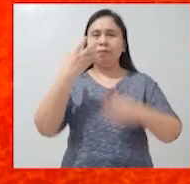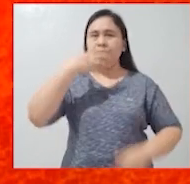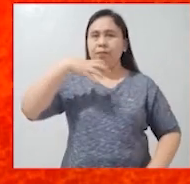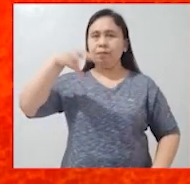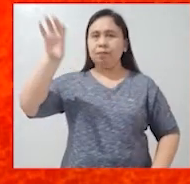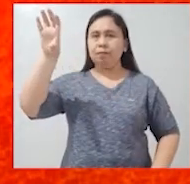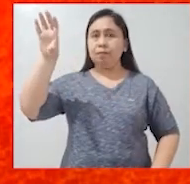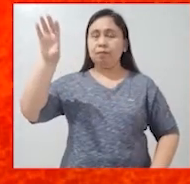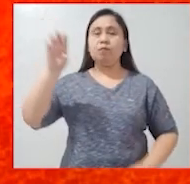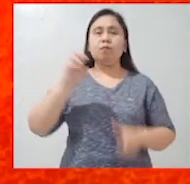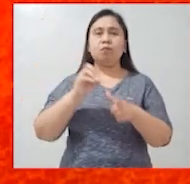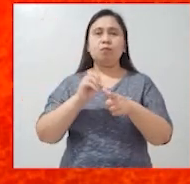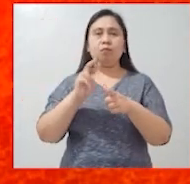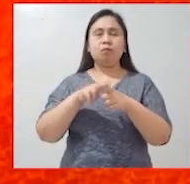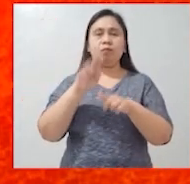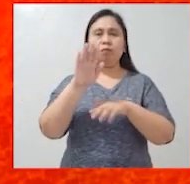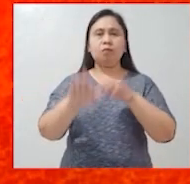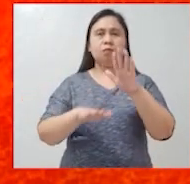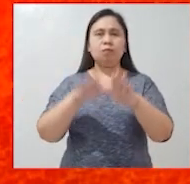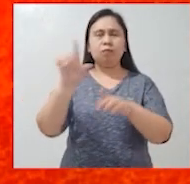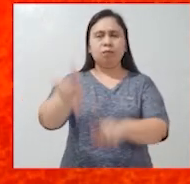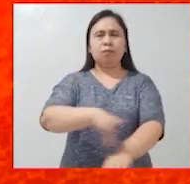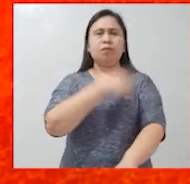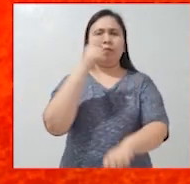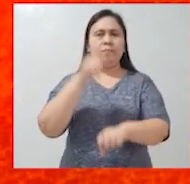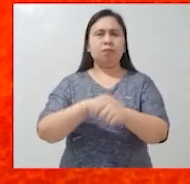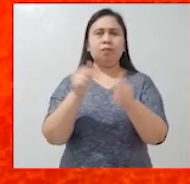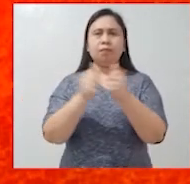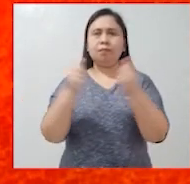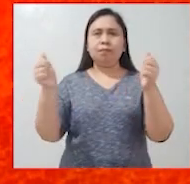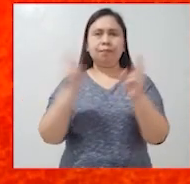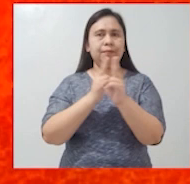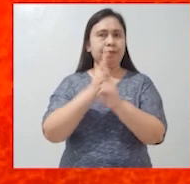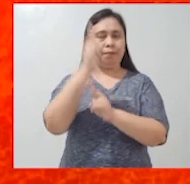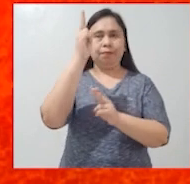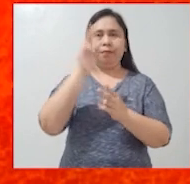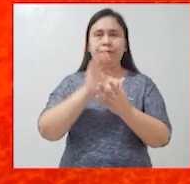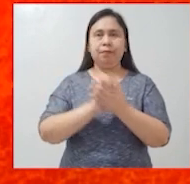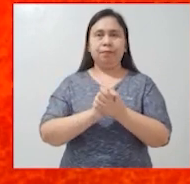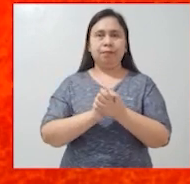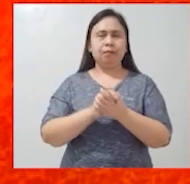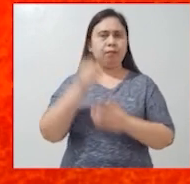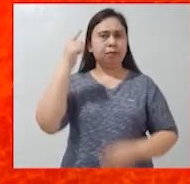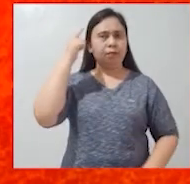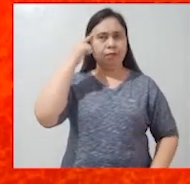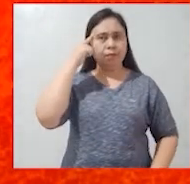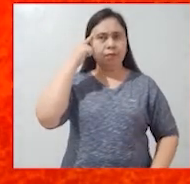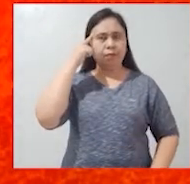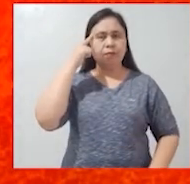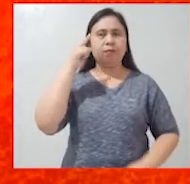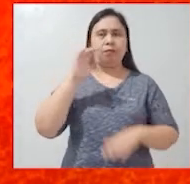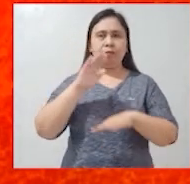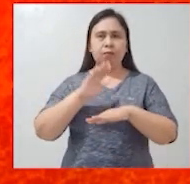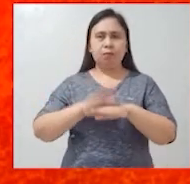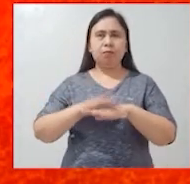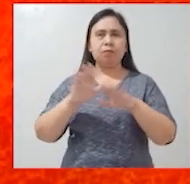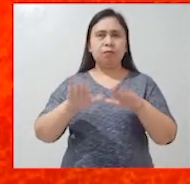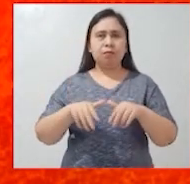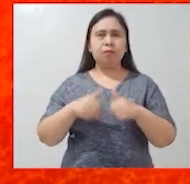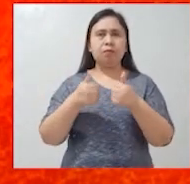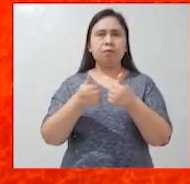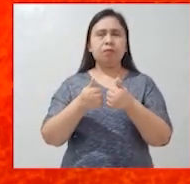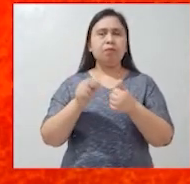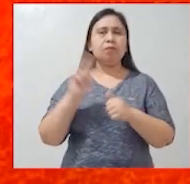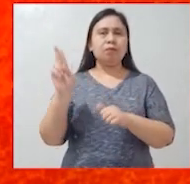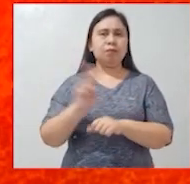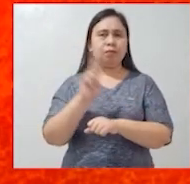or even walk for a long time without using an umbrella. If we reflect a bit on the manner in which